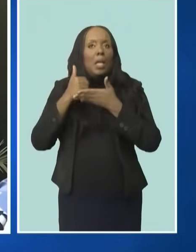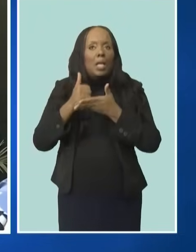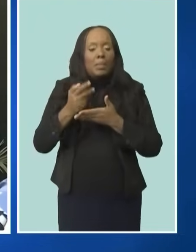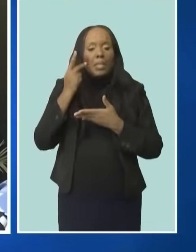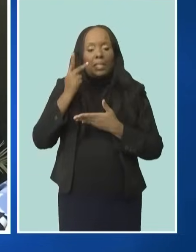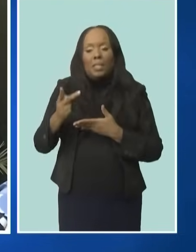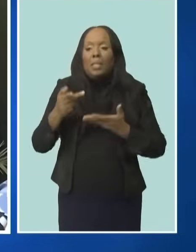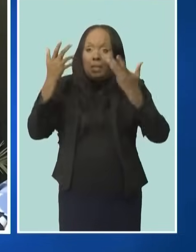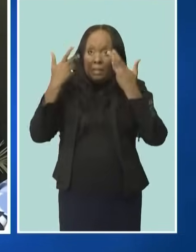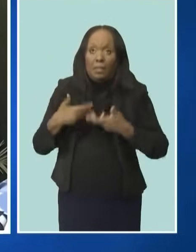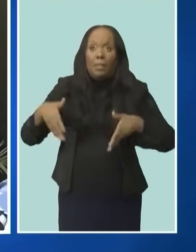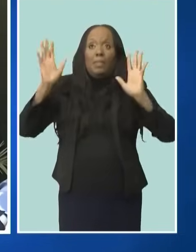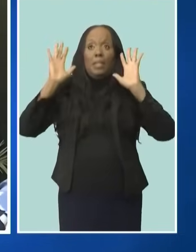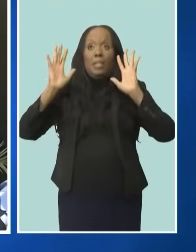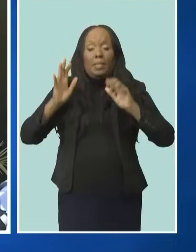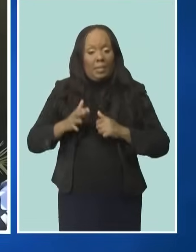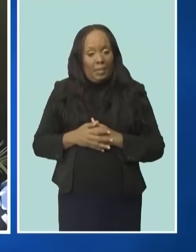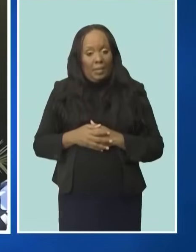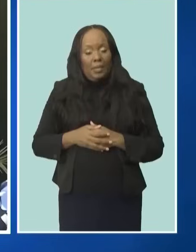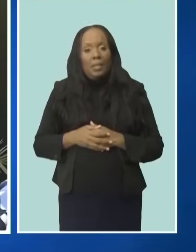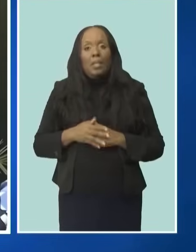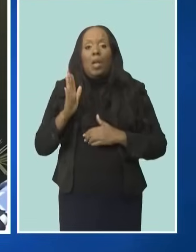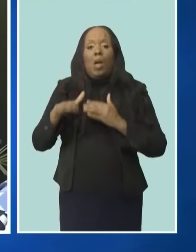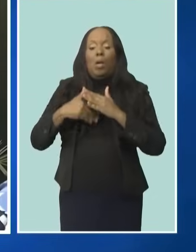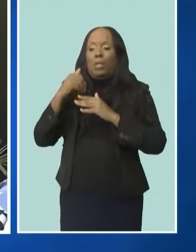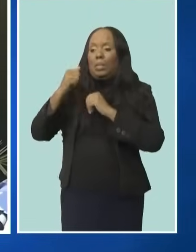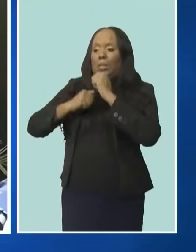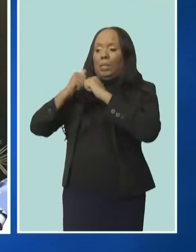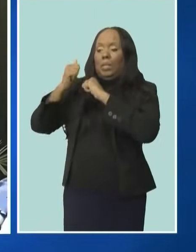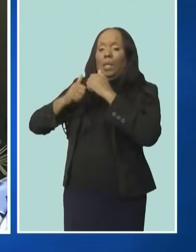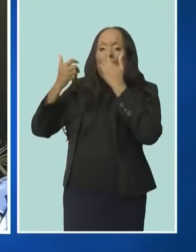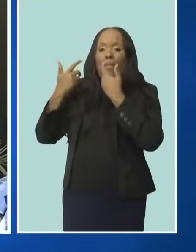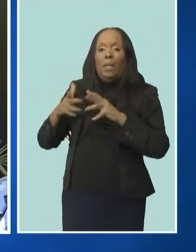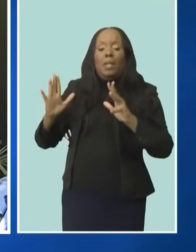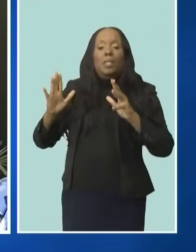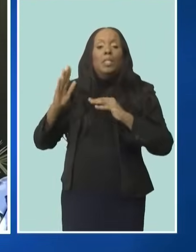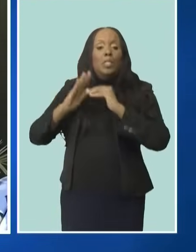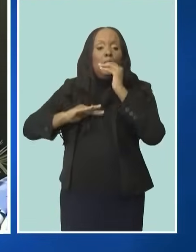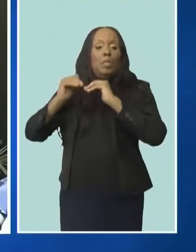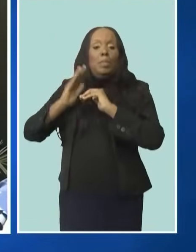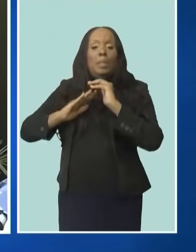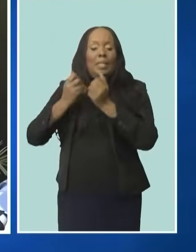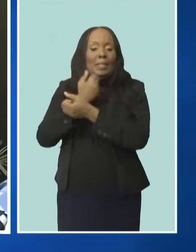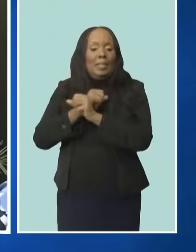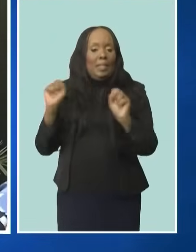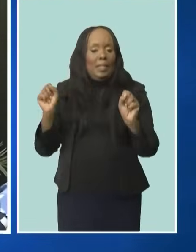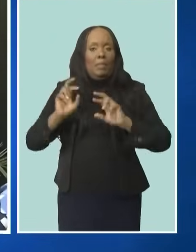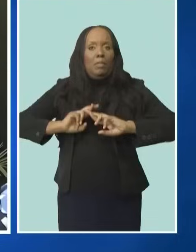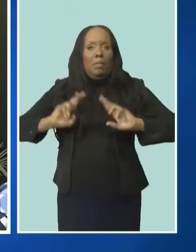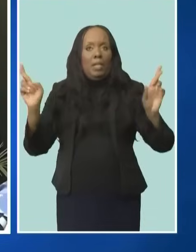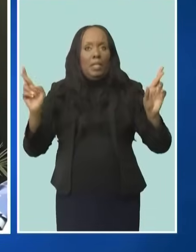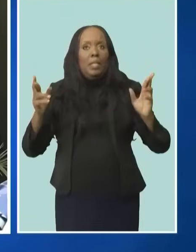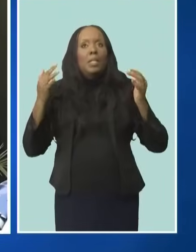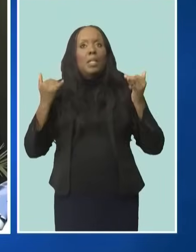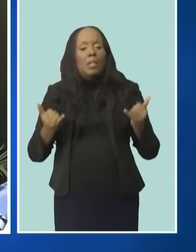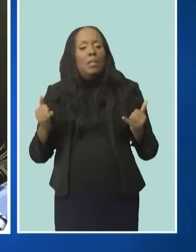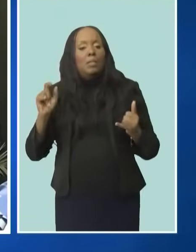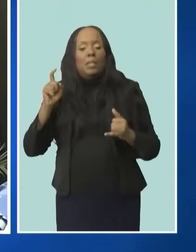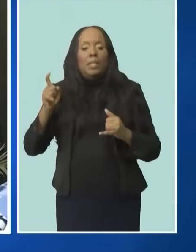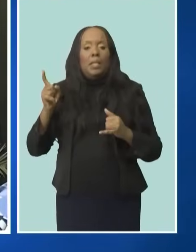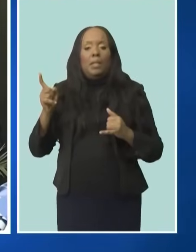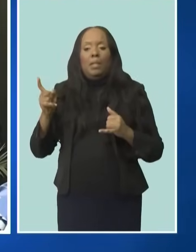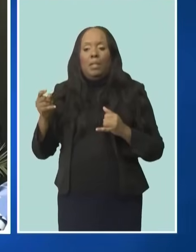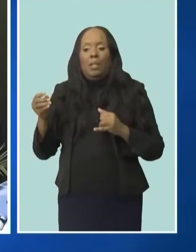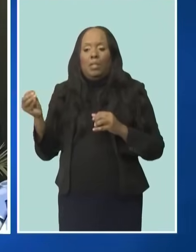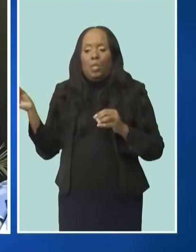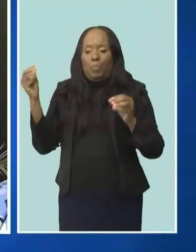completion. The structure is up, the building is secure, it is ready, right? We now just have to fill it. But once